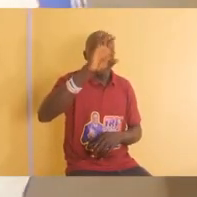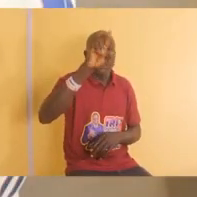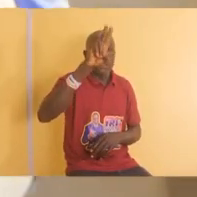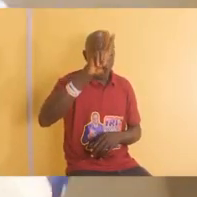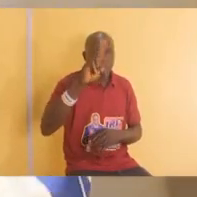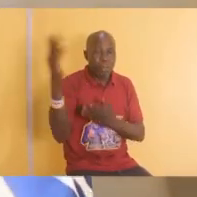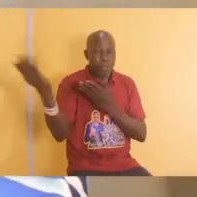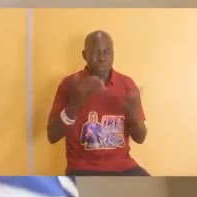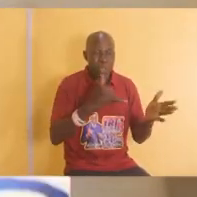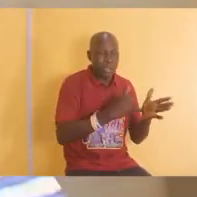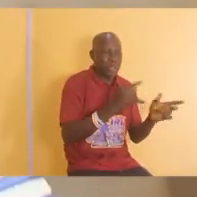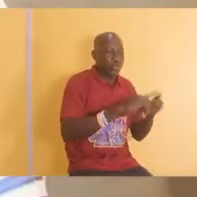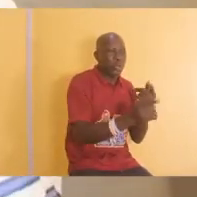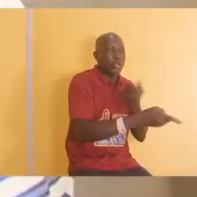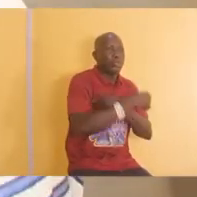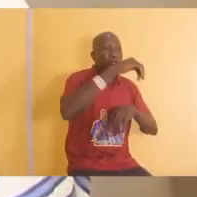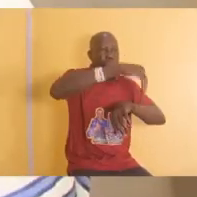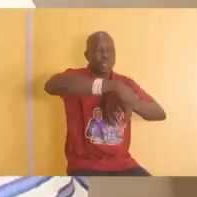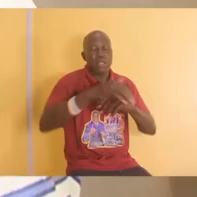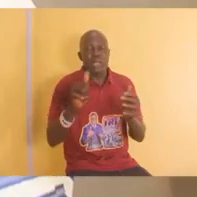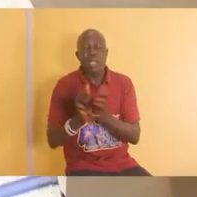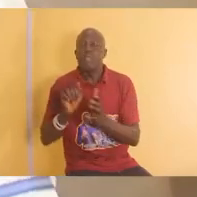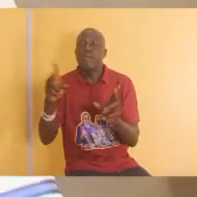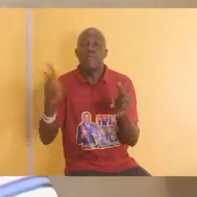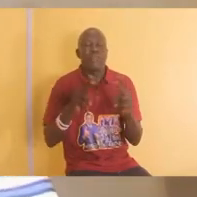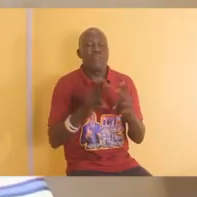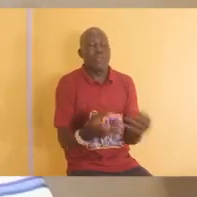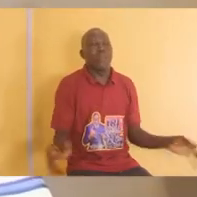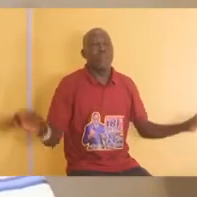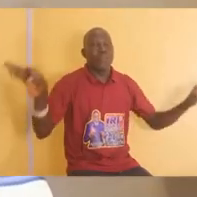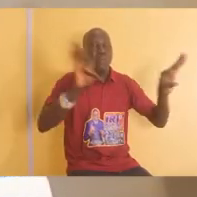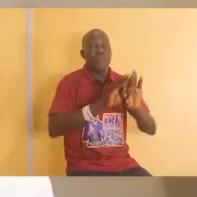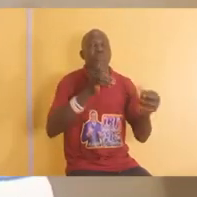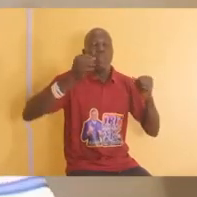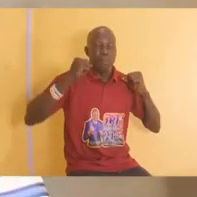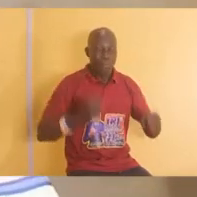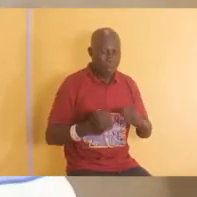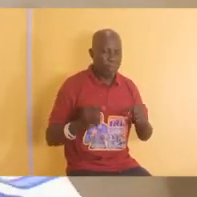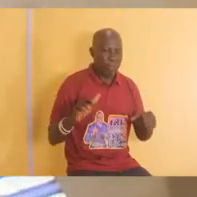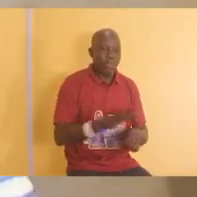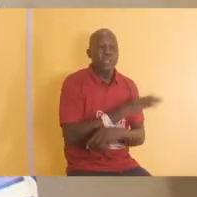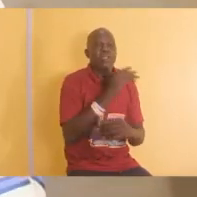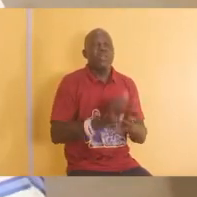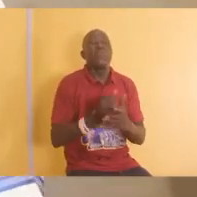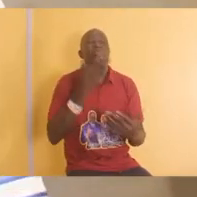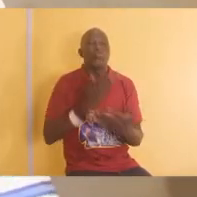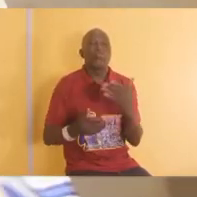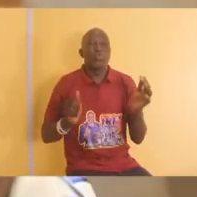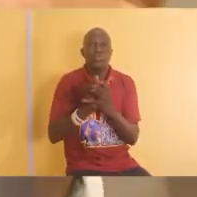Kodanone. Bring it to them. Nice. Omania Bara. Powerful. Kai Kai. Omania Bara.